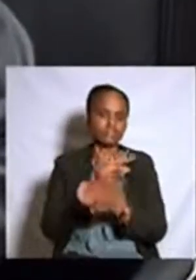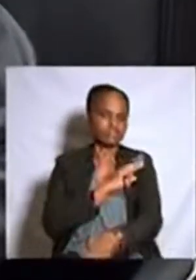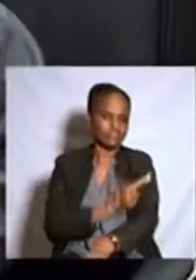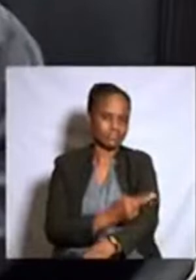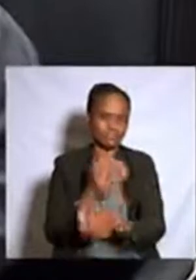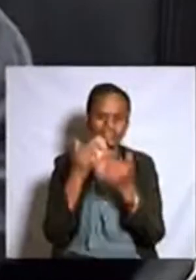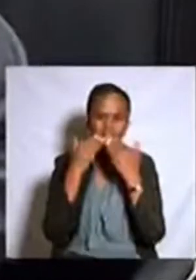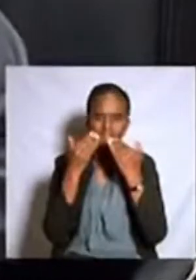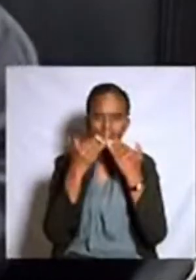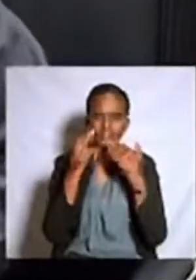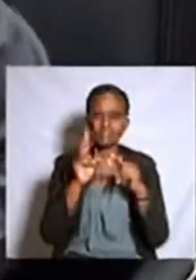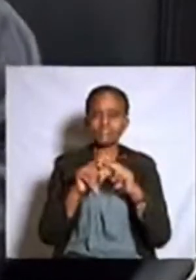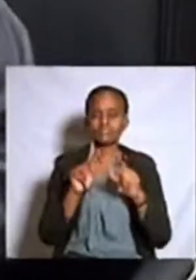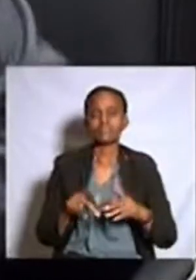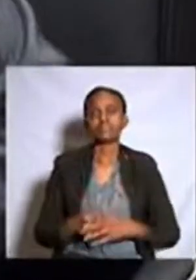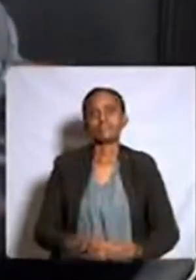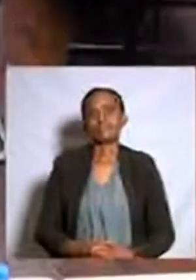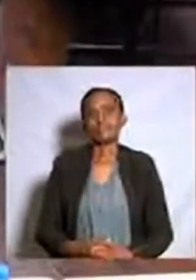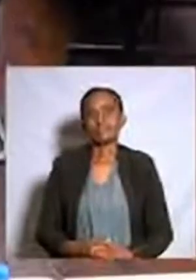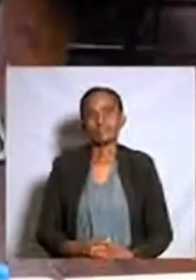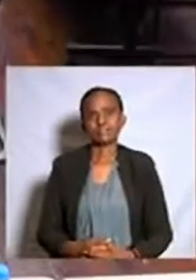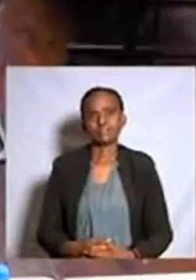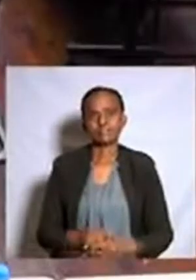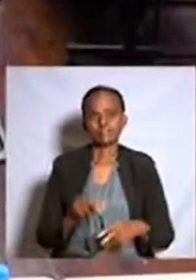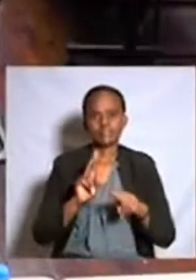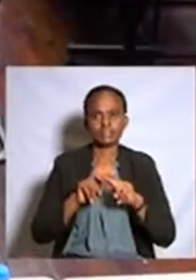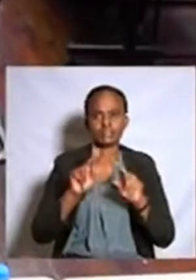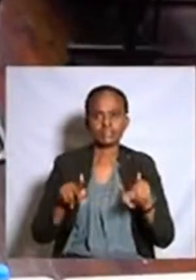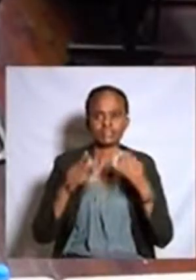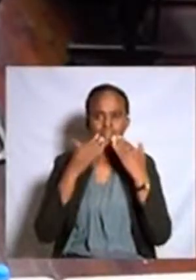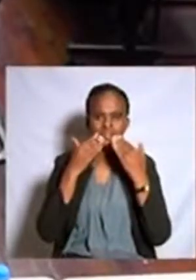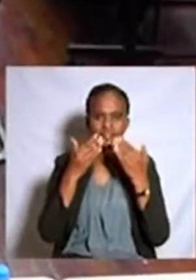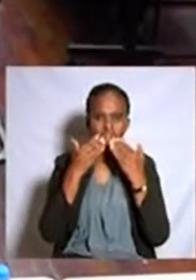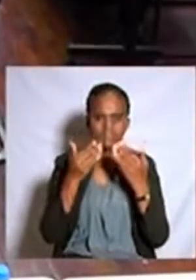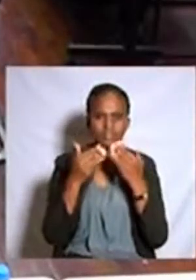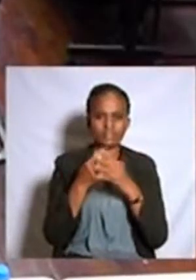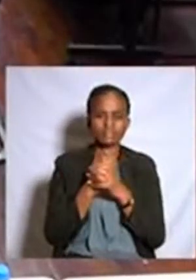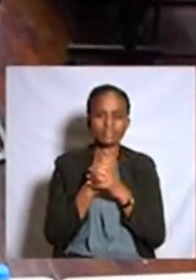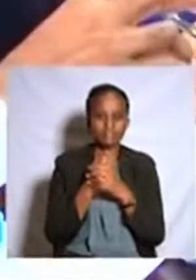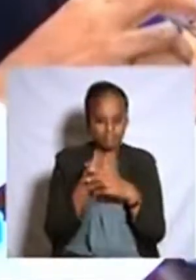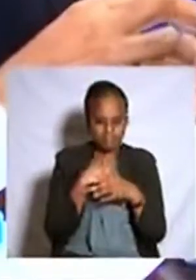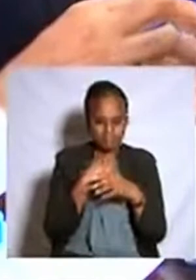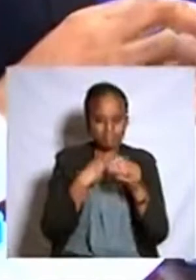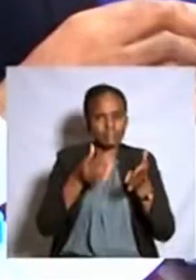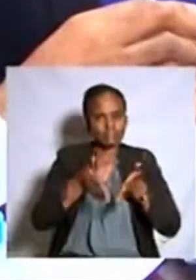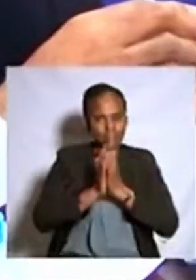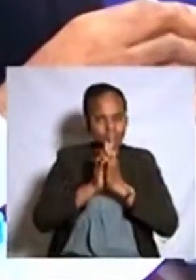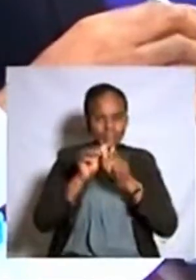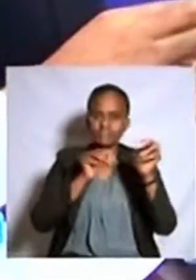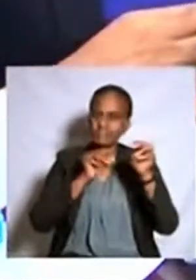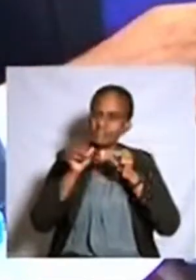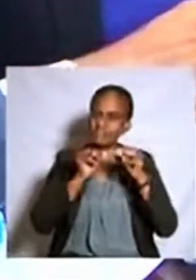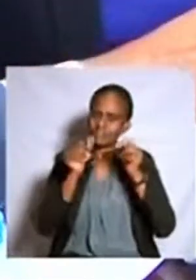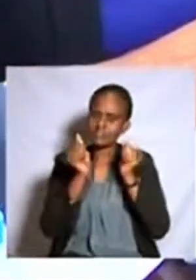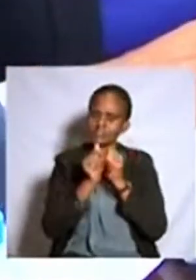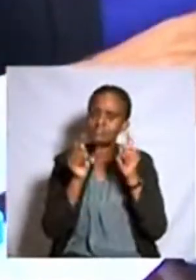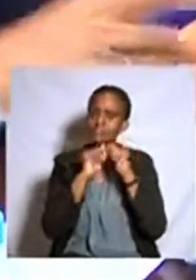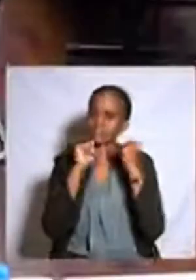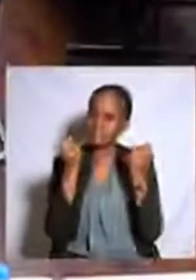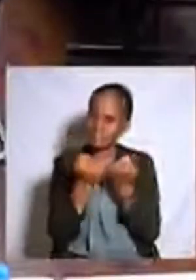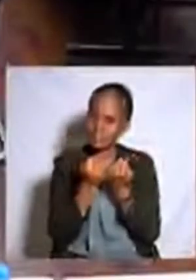Thank you, Chair. Thank you. Yeah, let me ask management and team to answer.